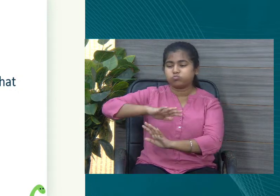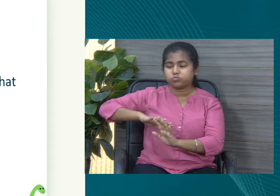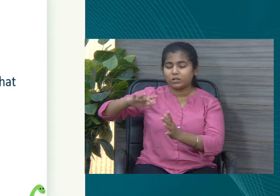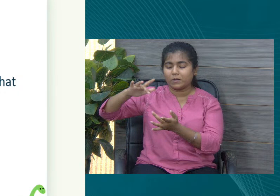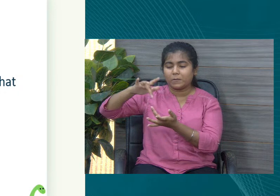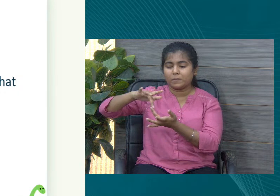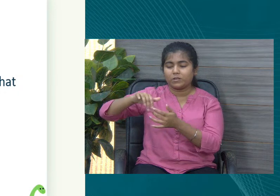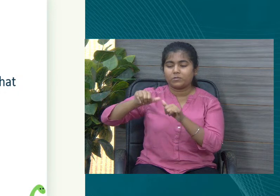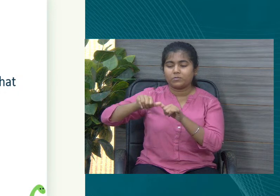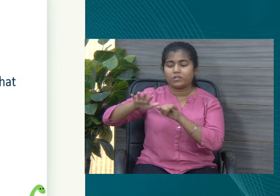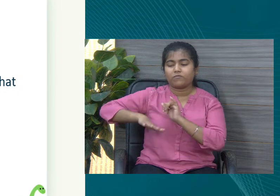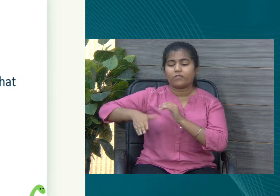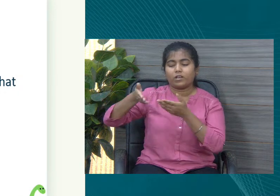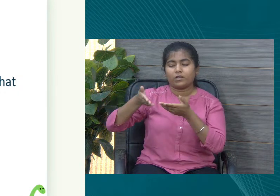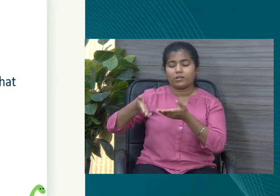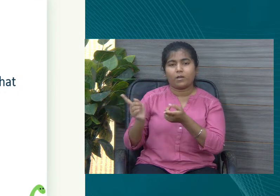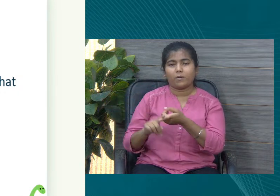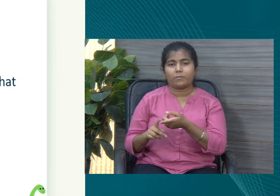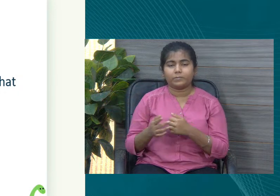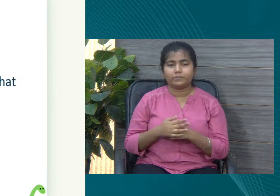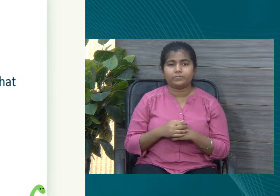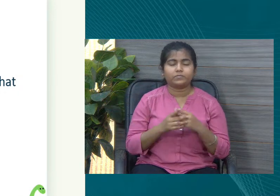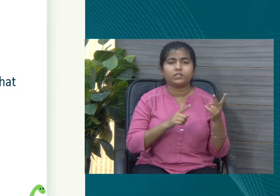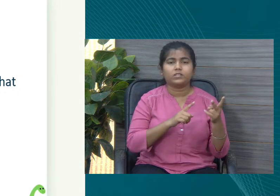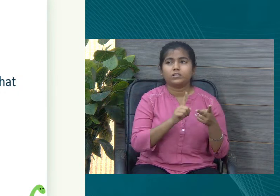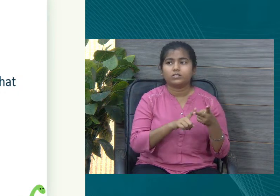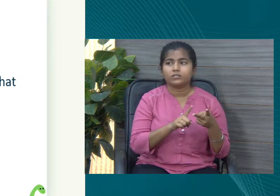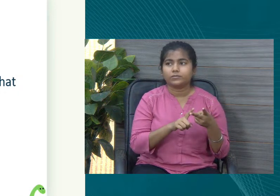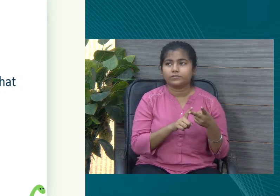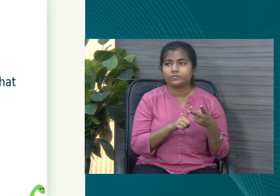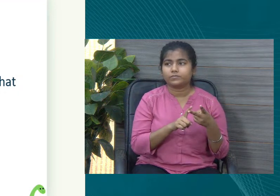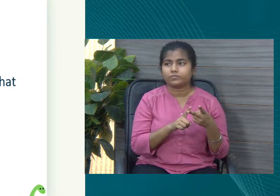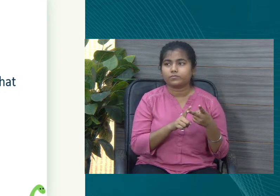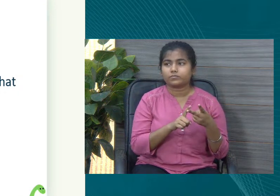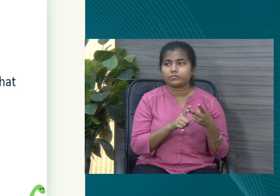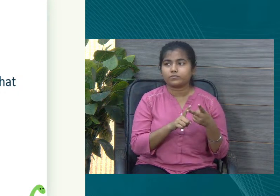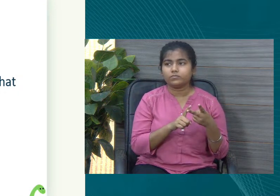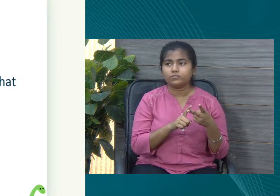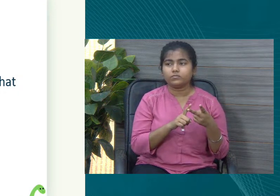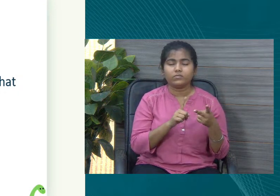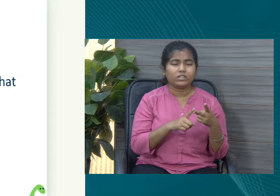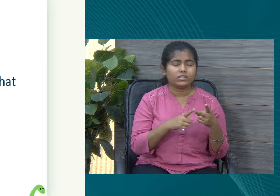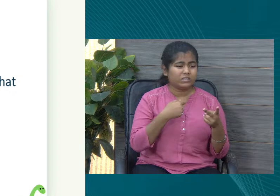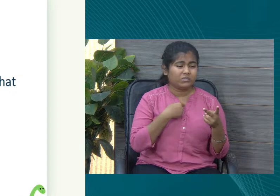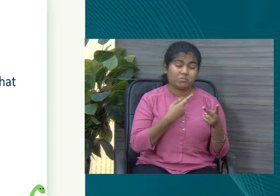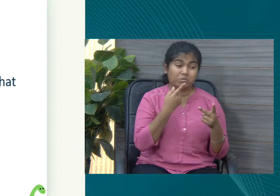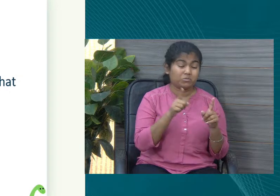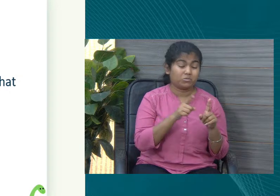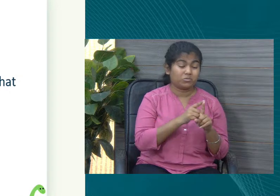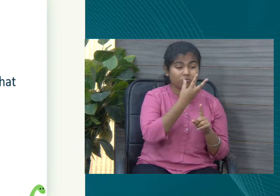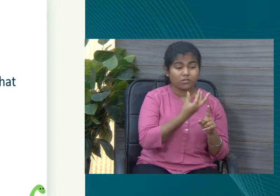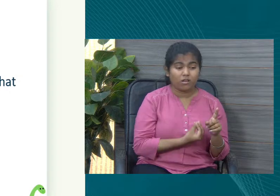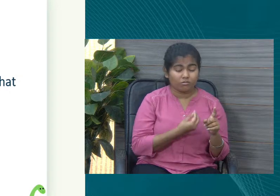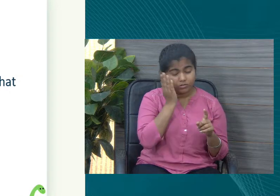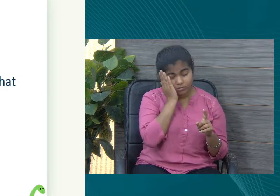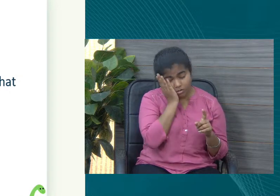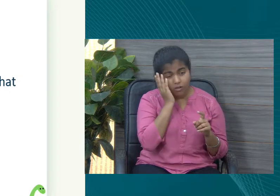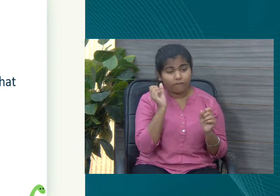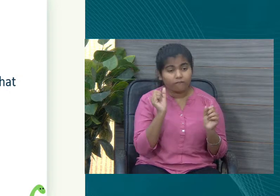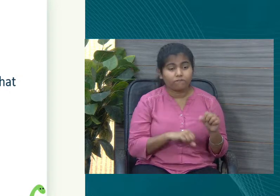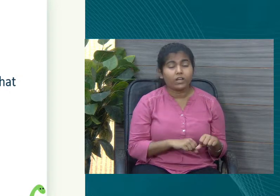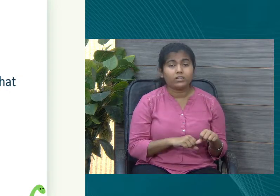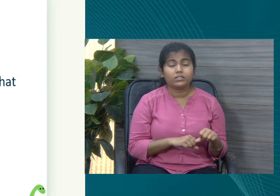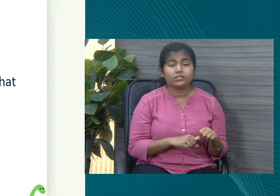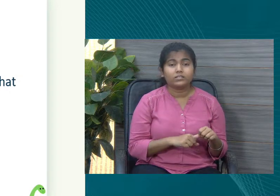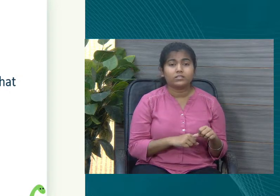story that I did not sleep that night. Why Crusoe could not sleep that night? When he saw that